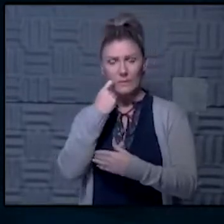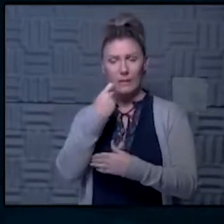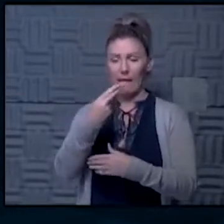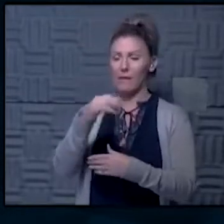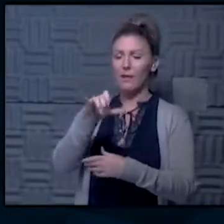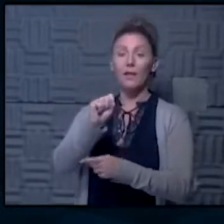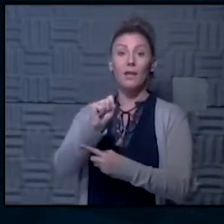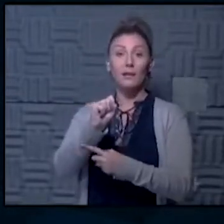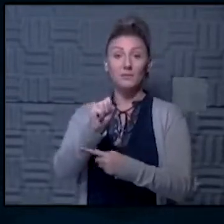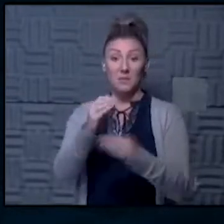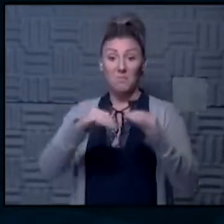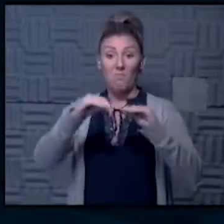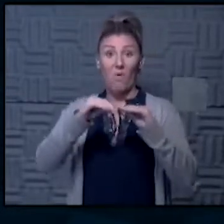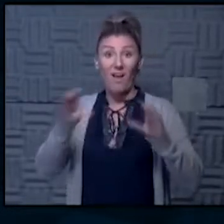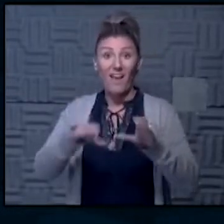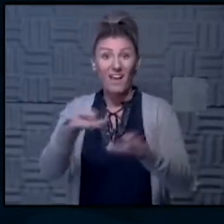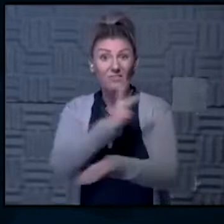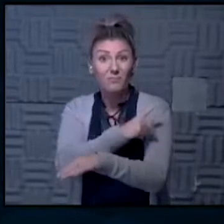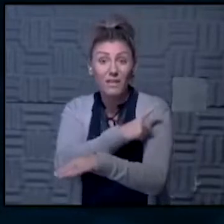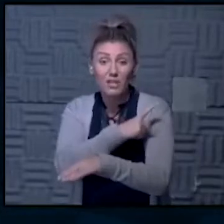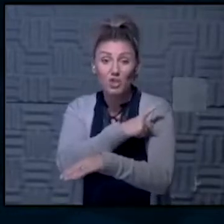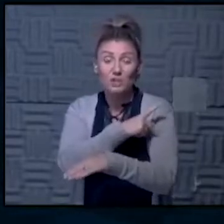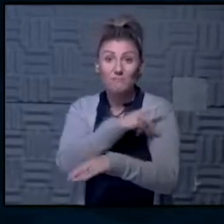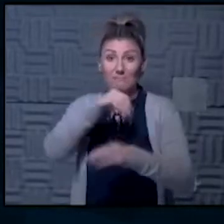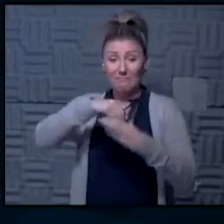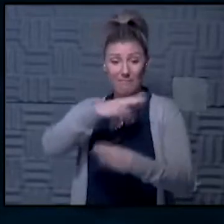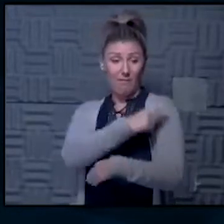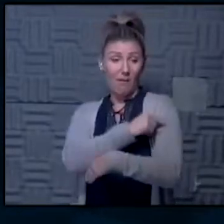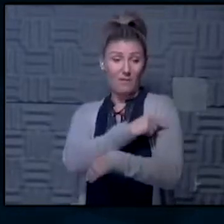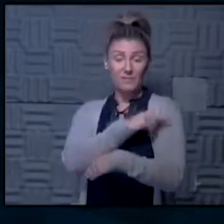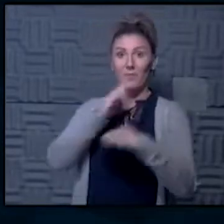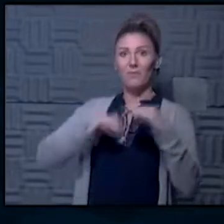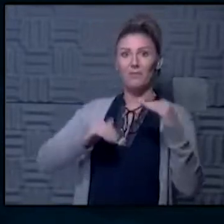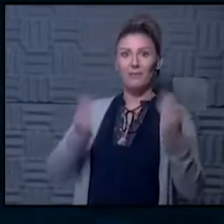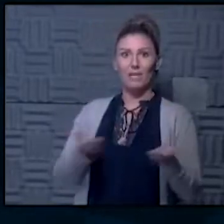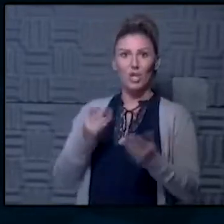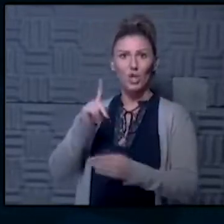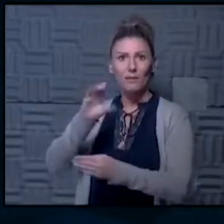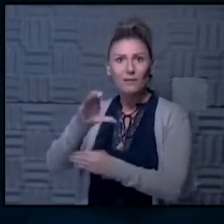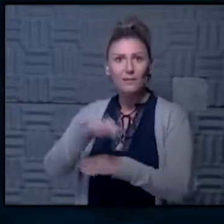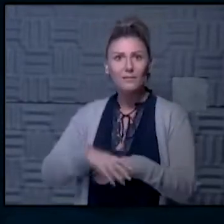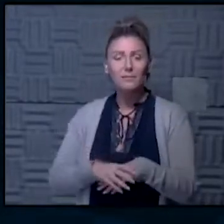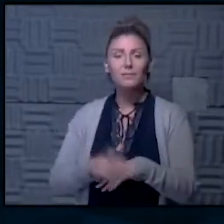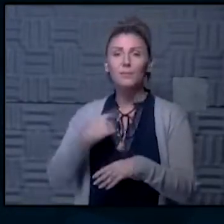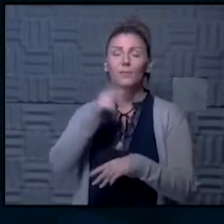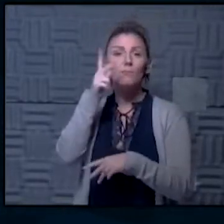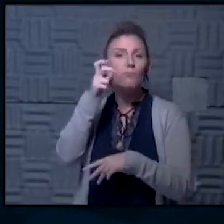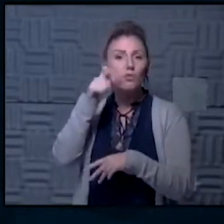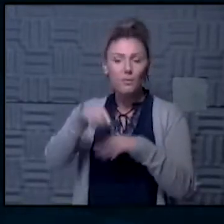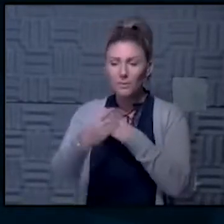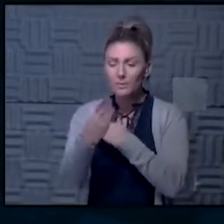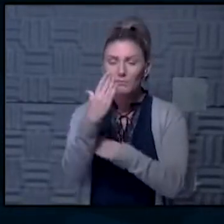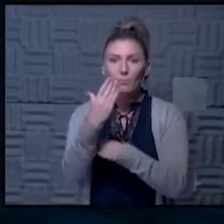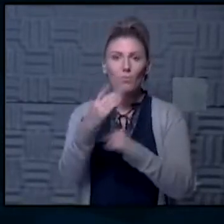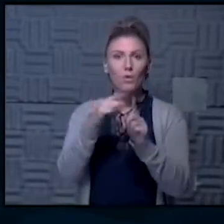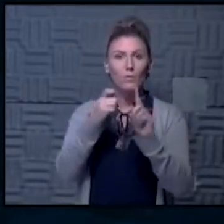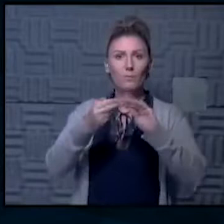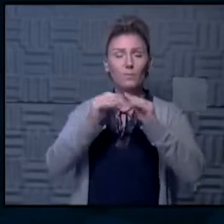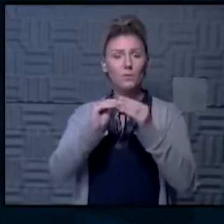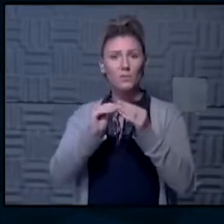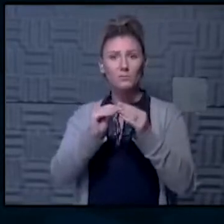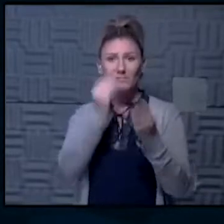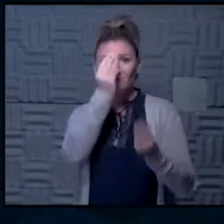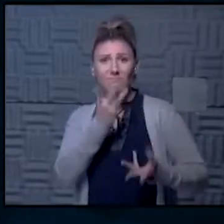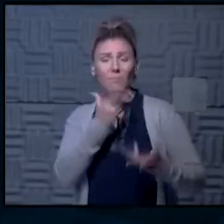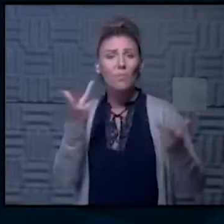Hays had more active patients in the hospital than we did here in Kansas City. We heard how things are this morning, at least by the numbers. Tell us